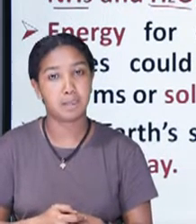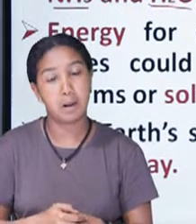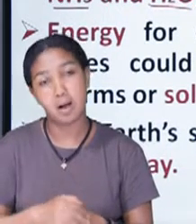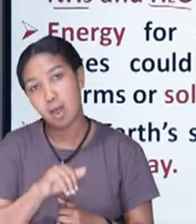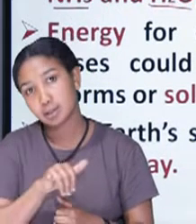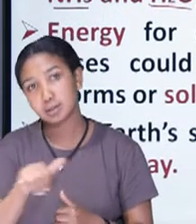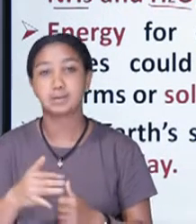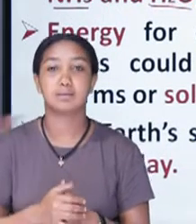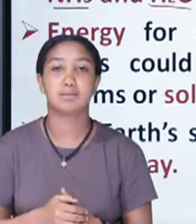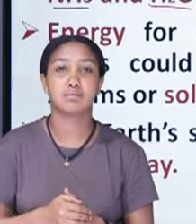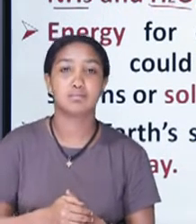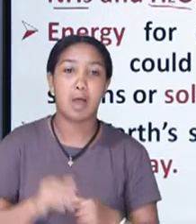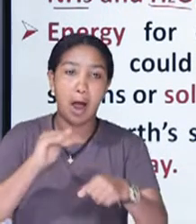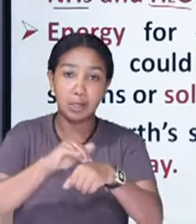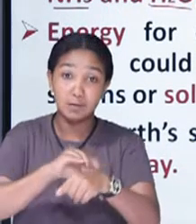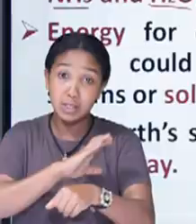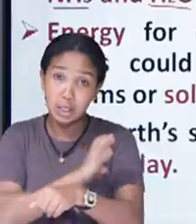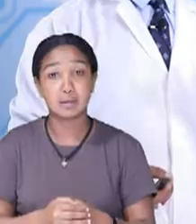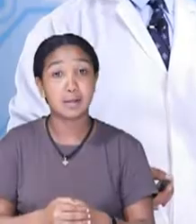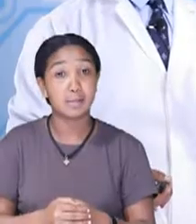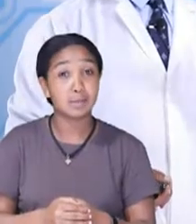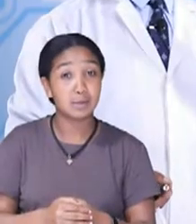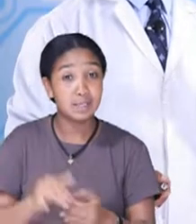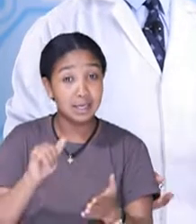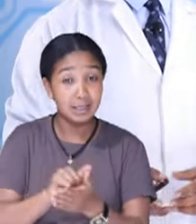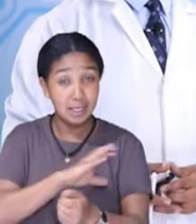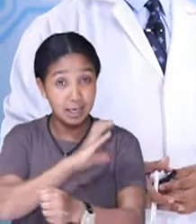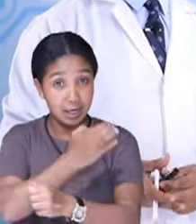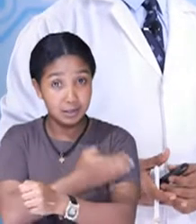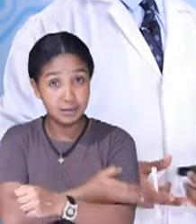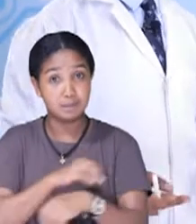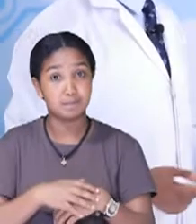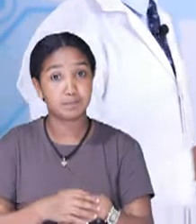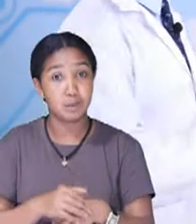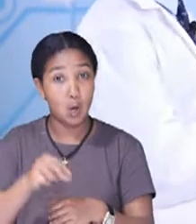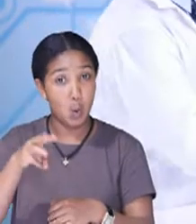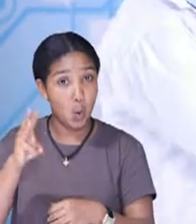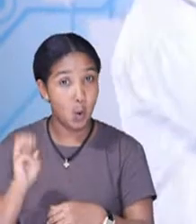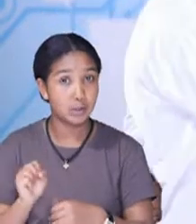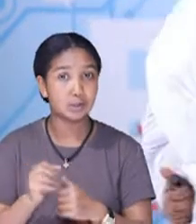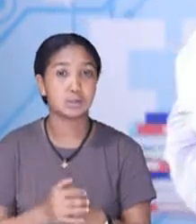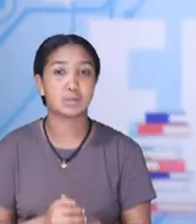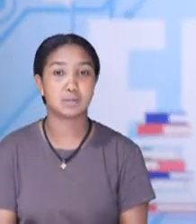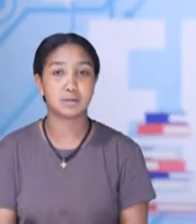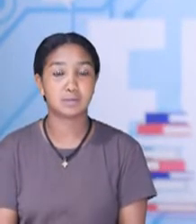like activation energy and so on. That energy was